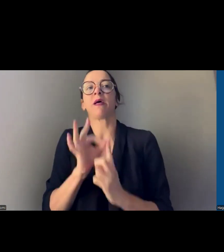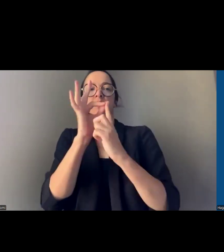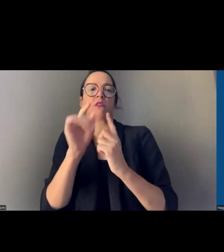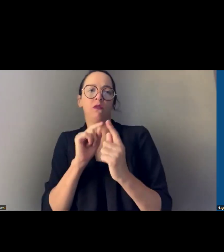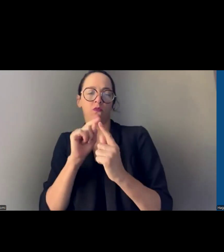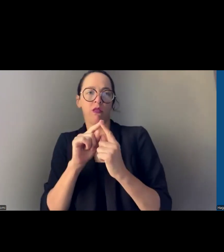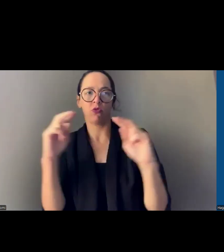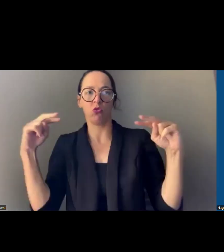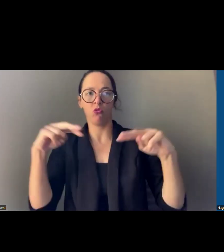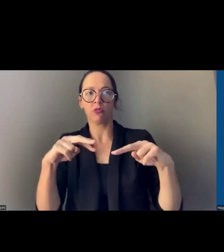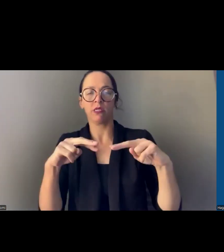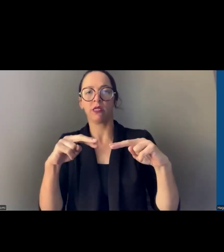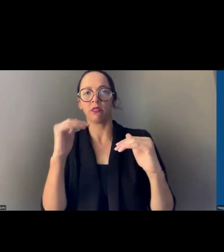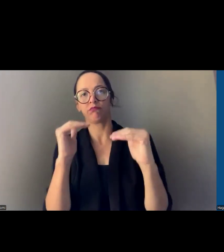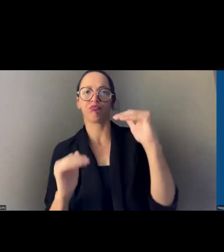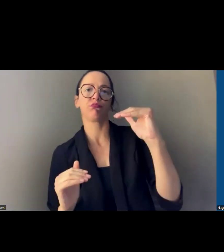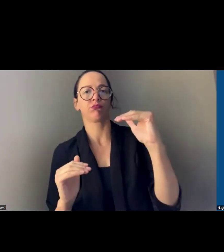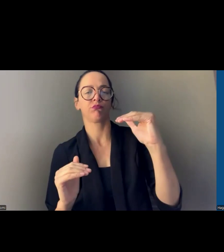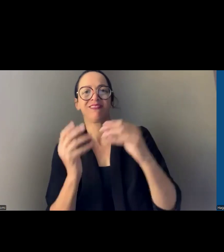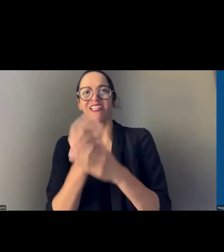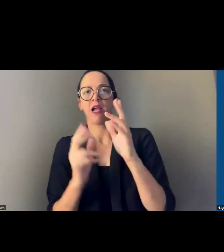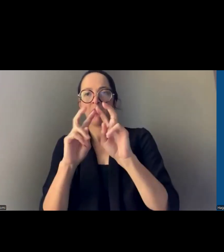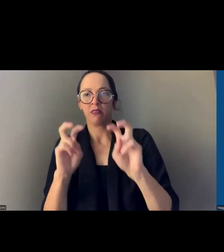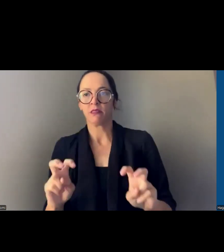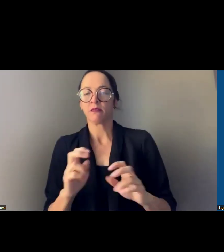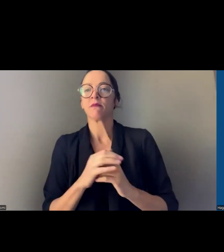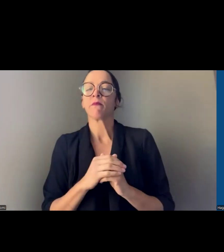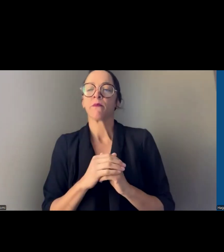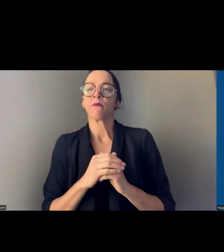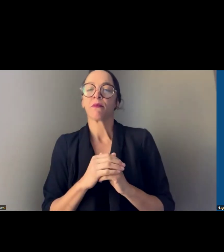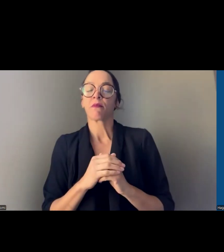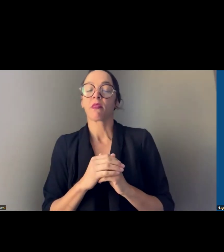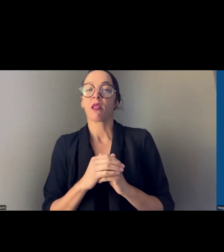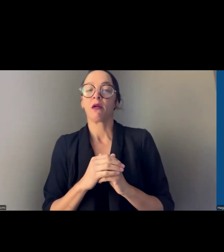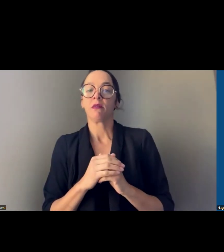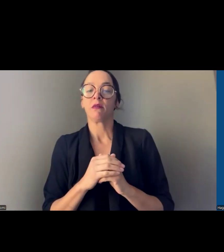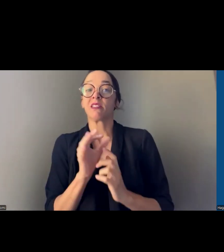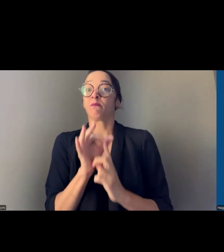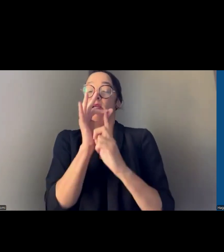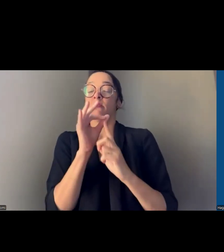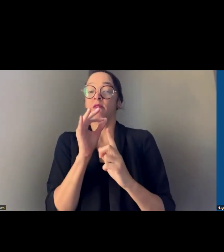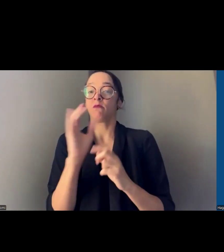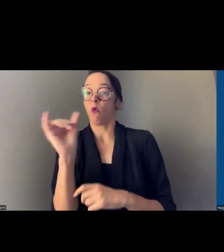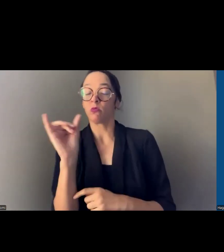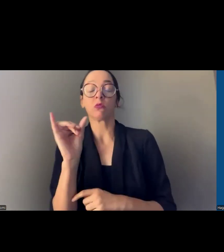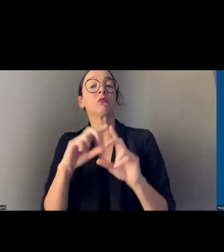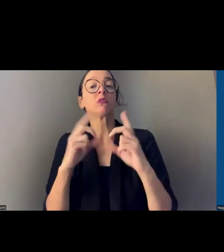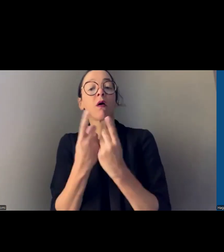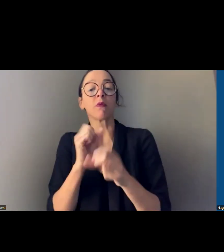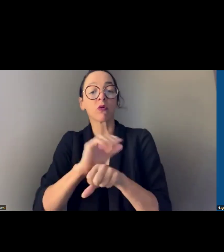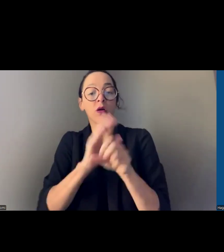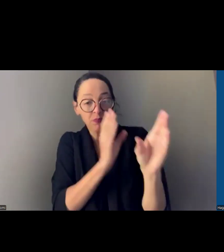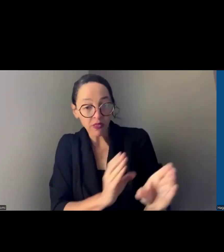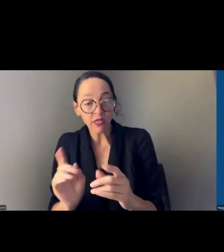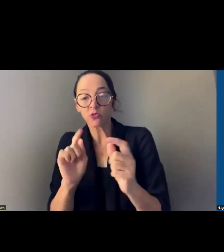are plans or that the department is working on plans to transition some of